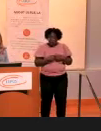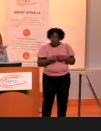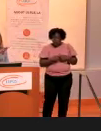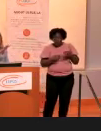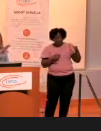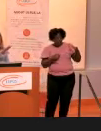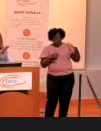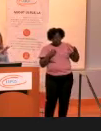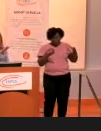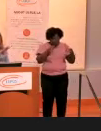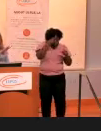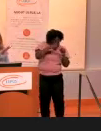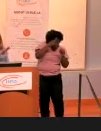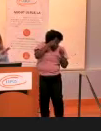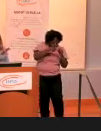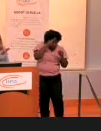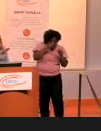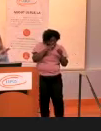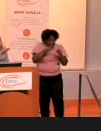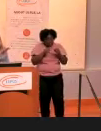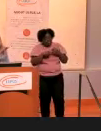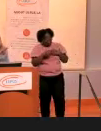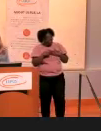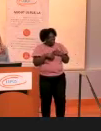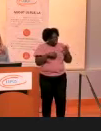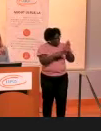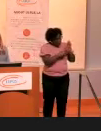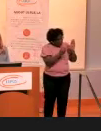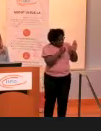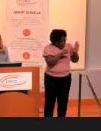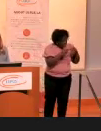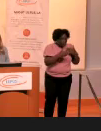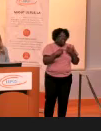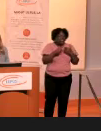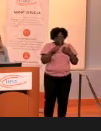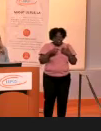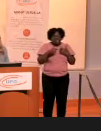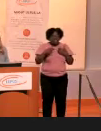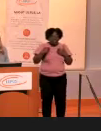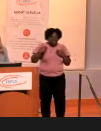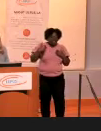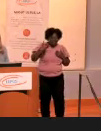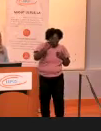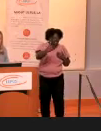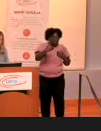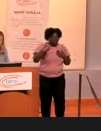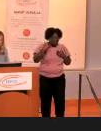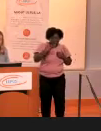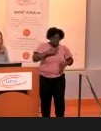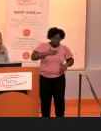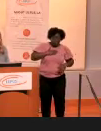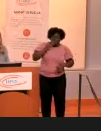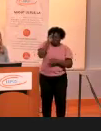risk factors that were associated with poor prognosis, probably should be getting them more frequently, in my